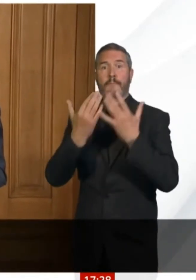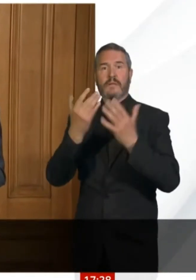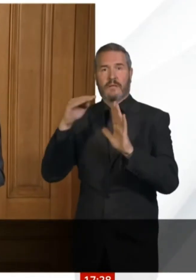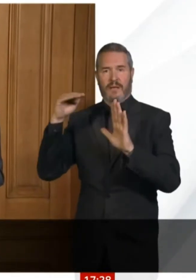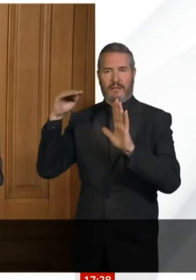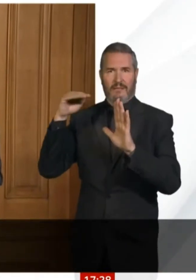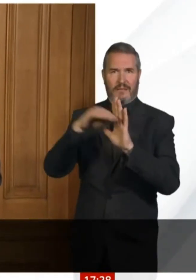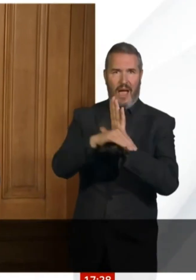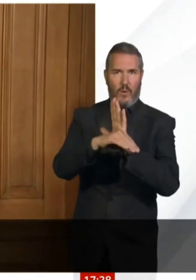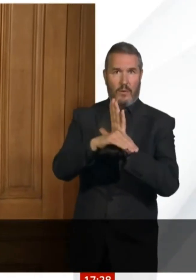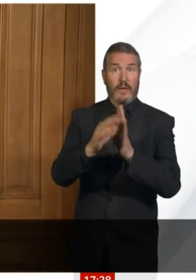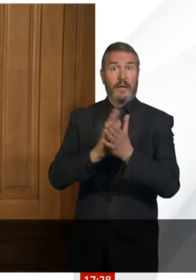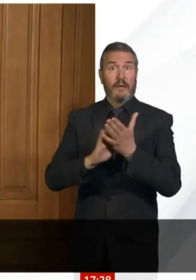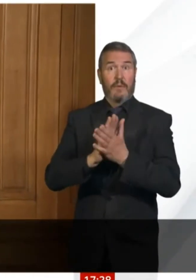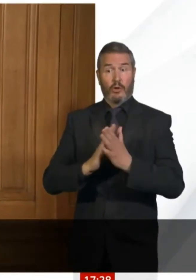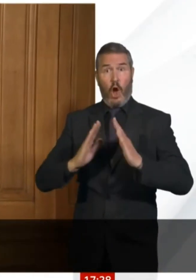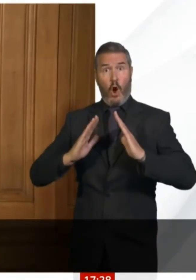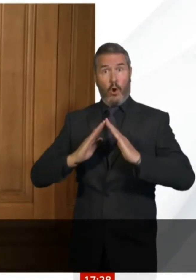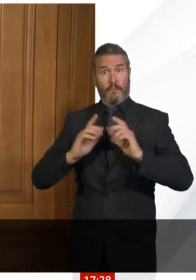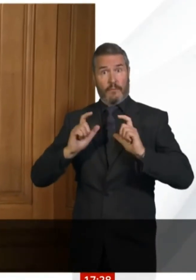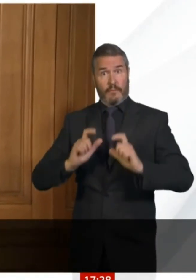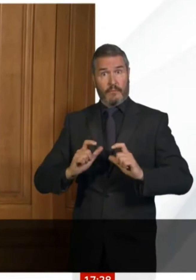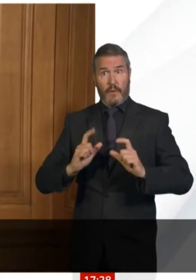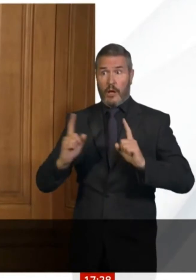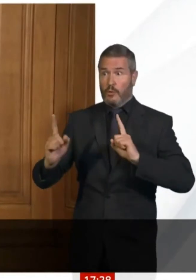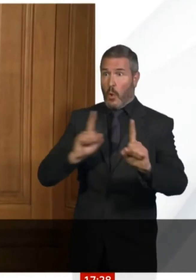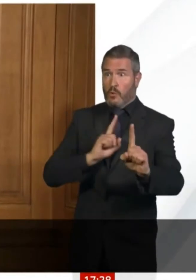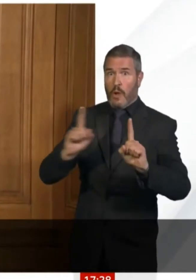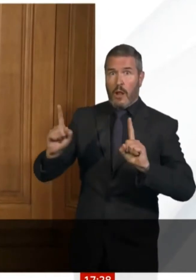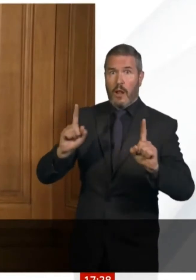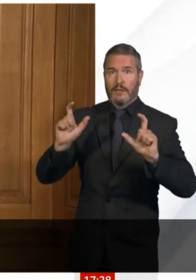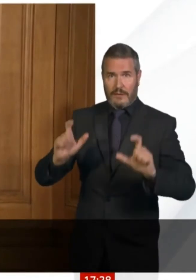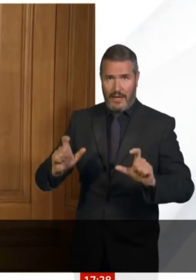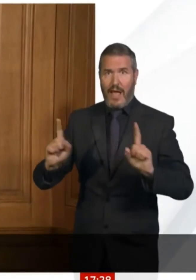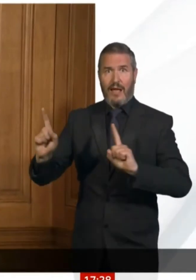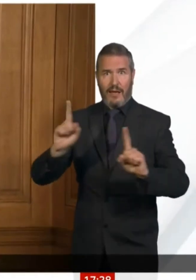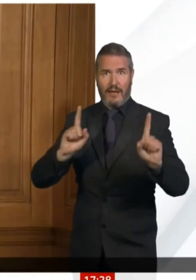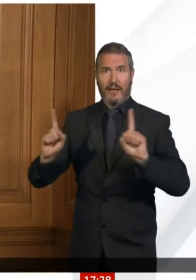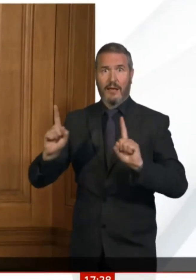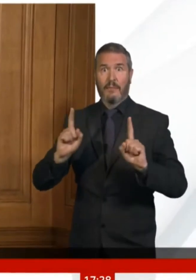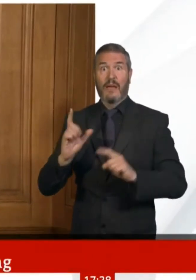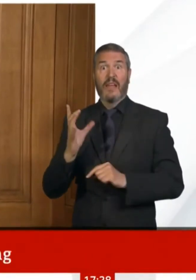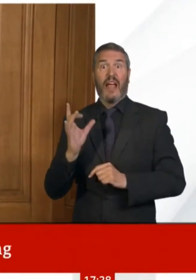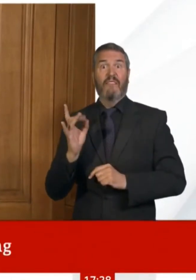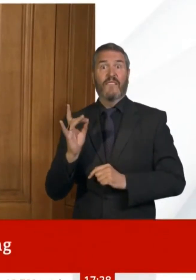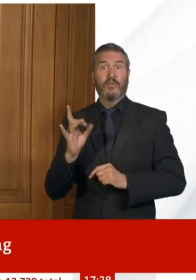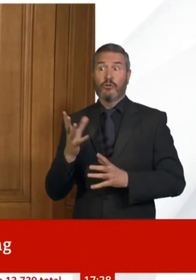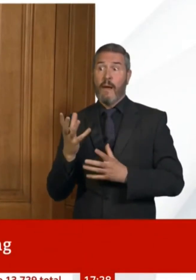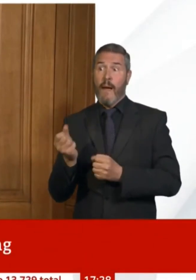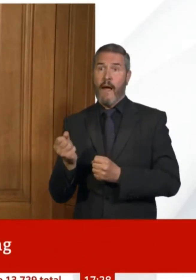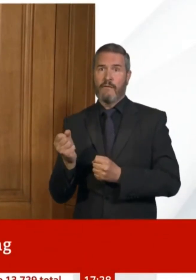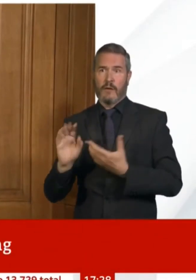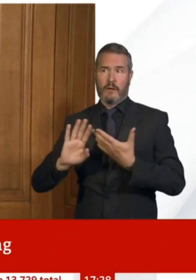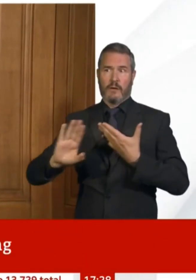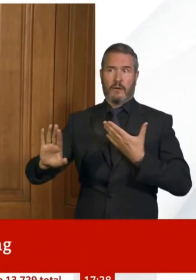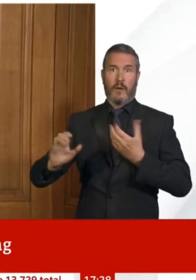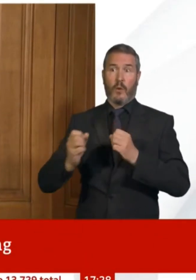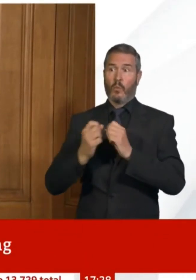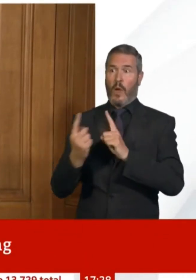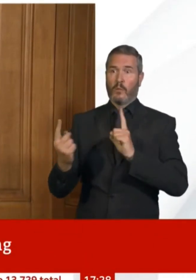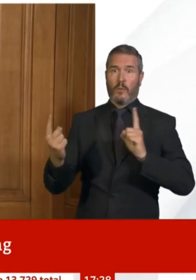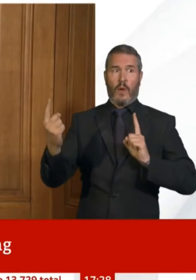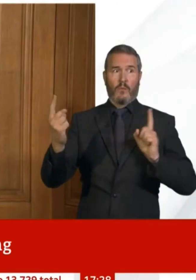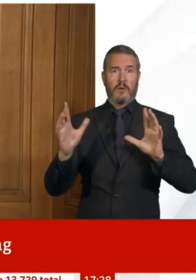in place need to stay in place in order to reduce the numbers of people with the infection in the community. That